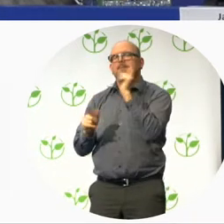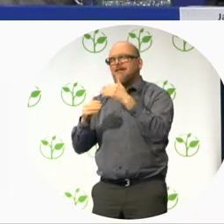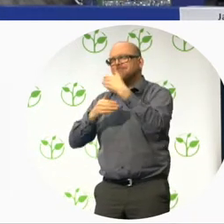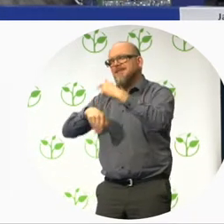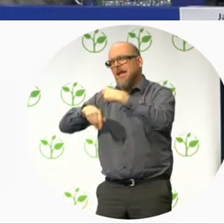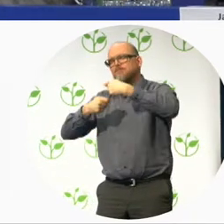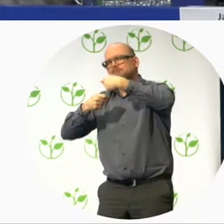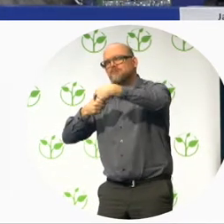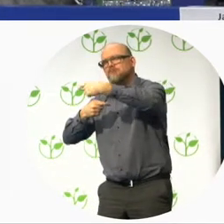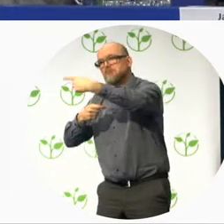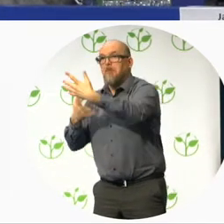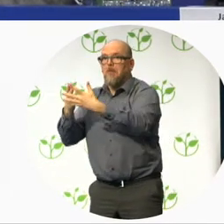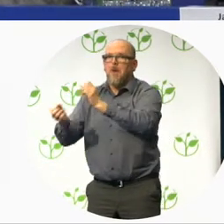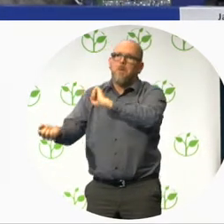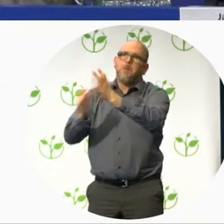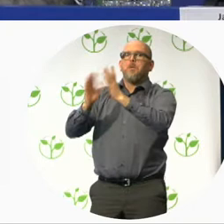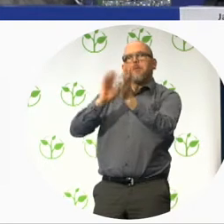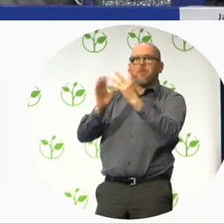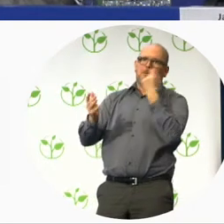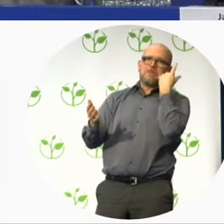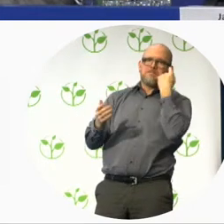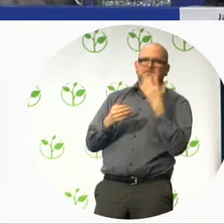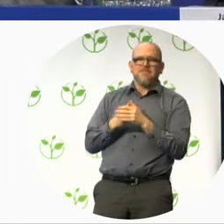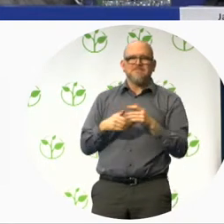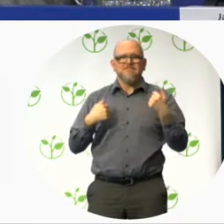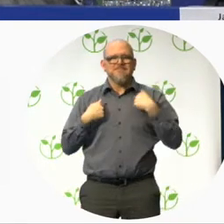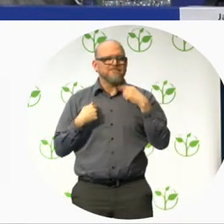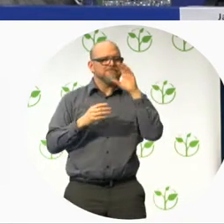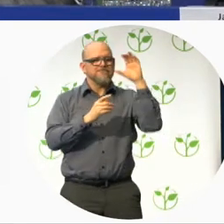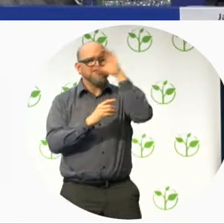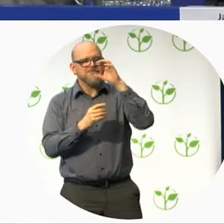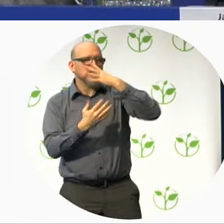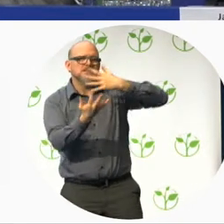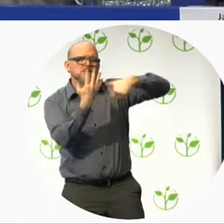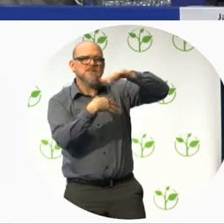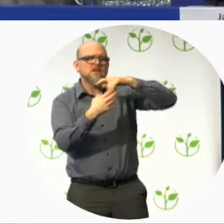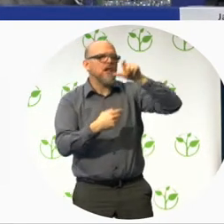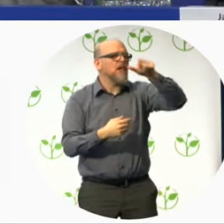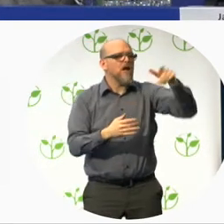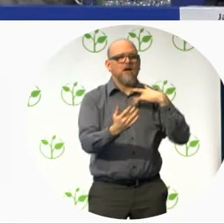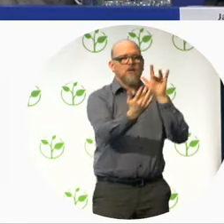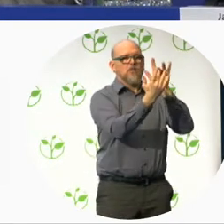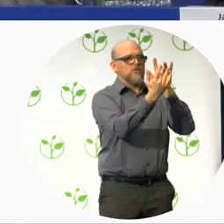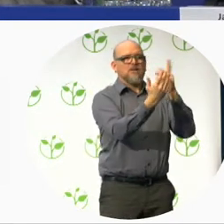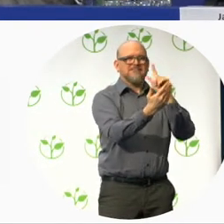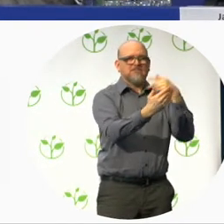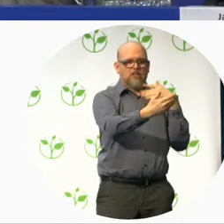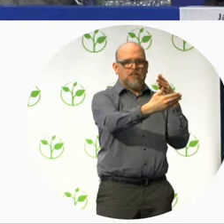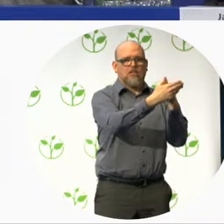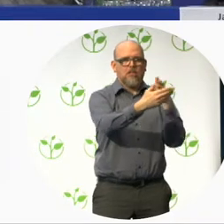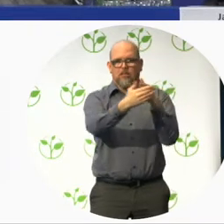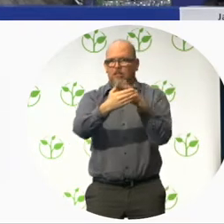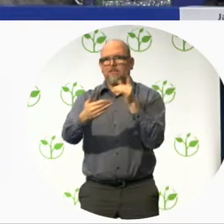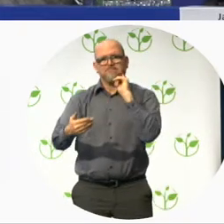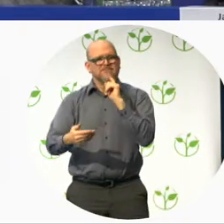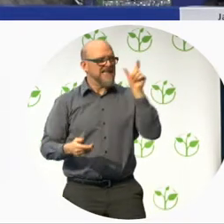people access to society, access to knowledge, and access to a better life. I believe we are